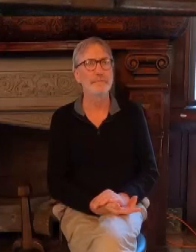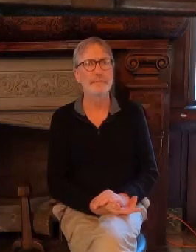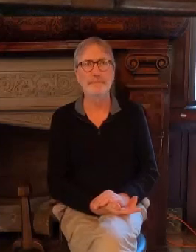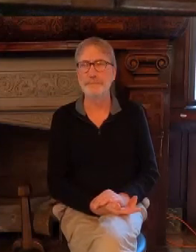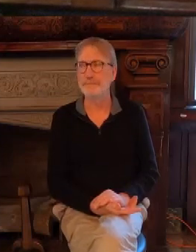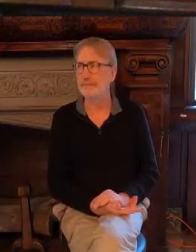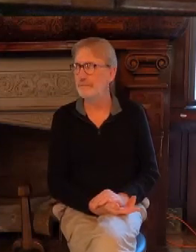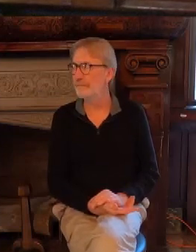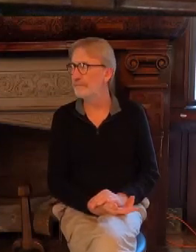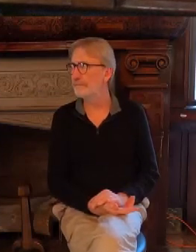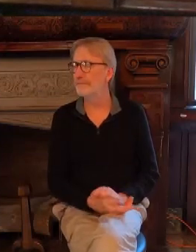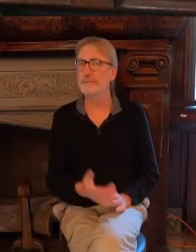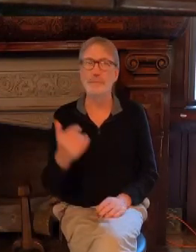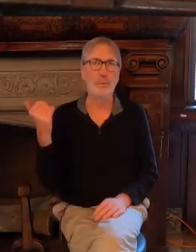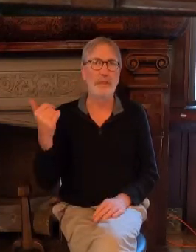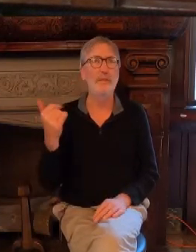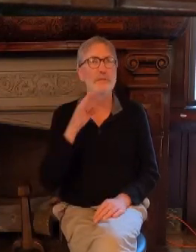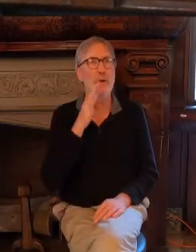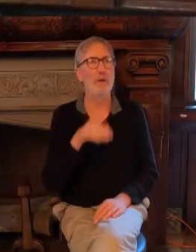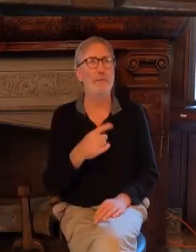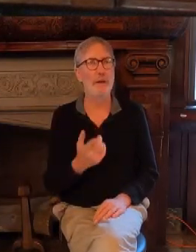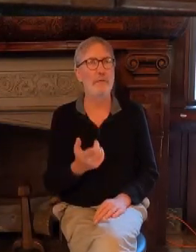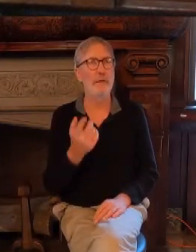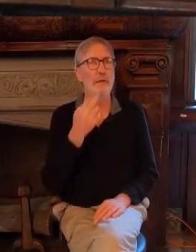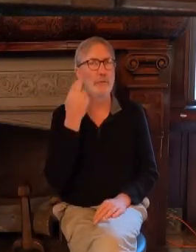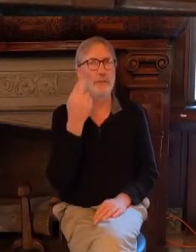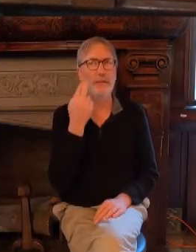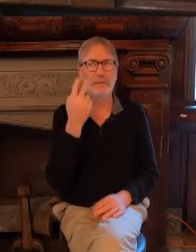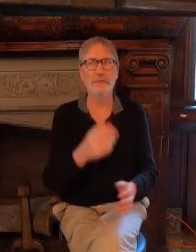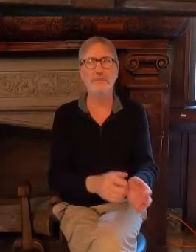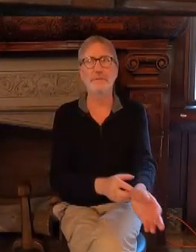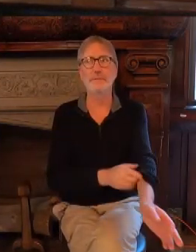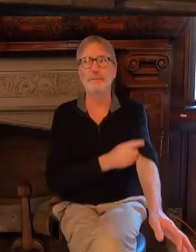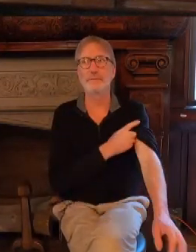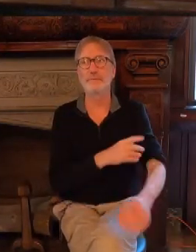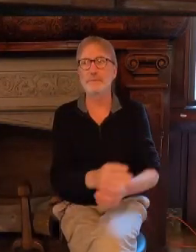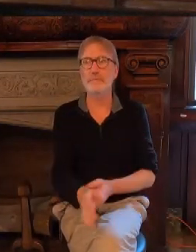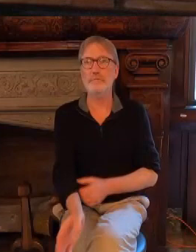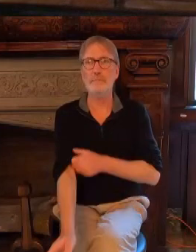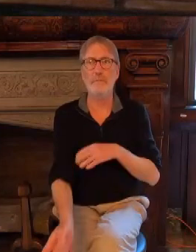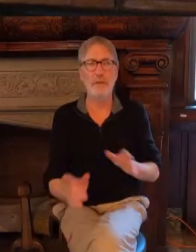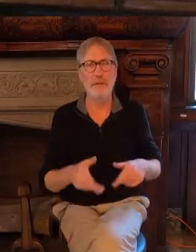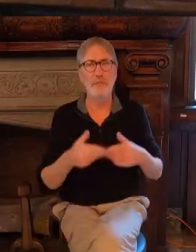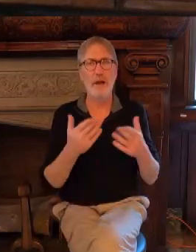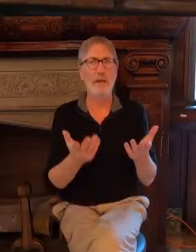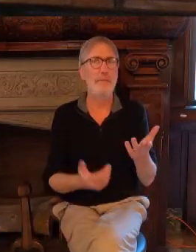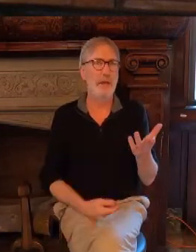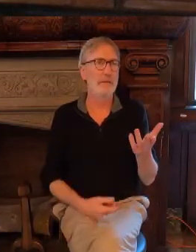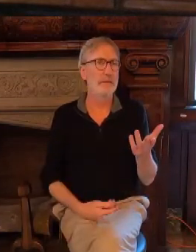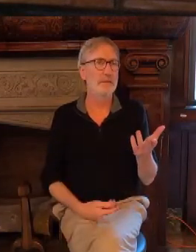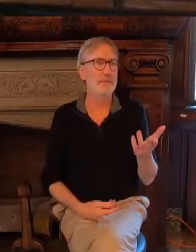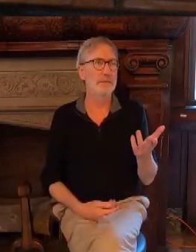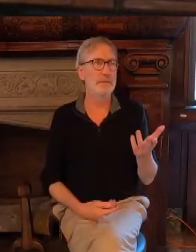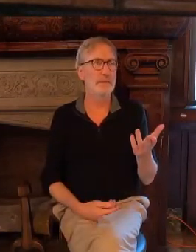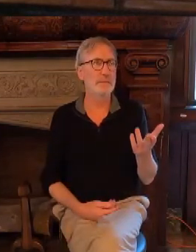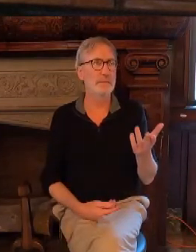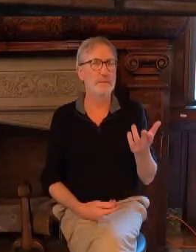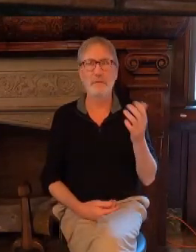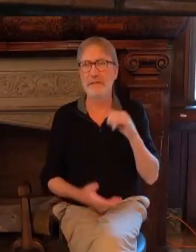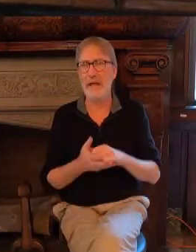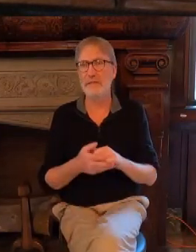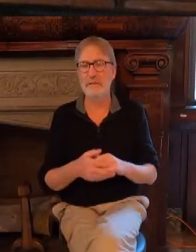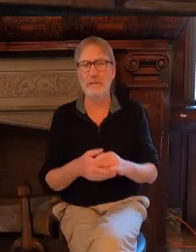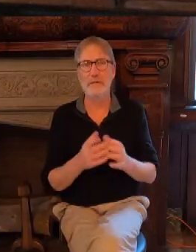If I'm hearing Mike right here, the reason that they're recommending that